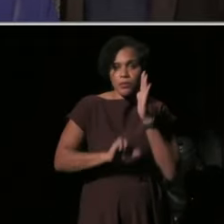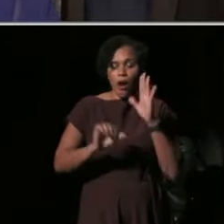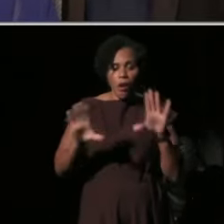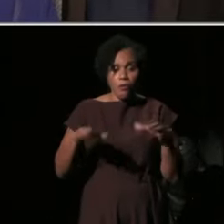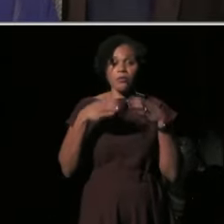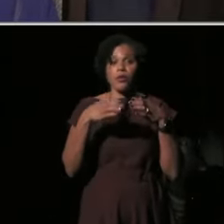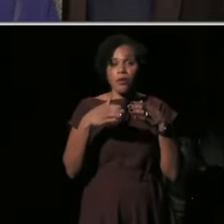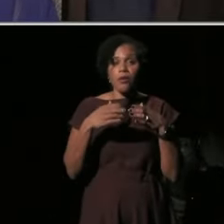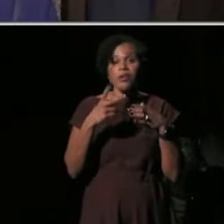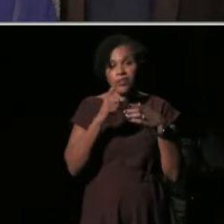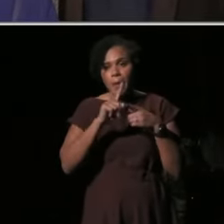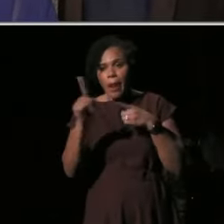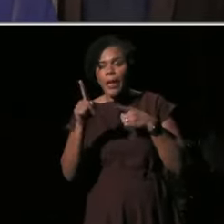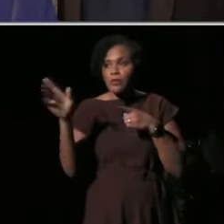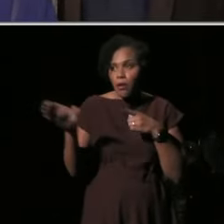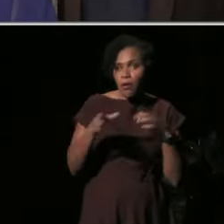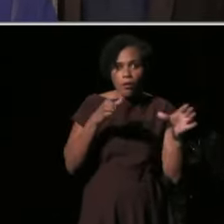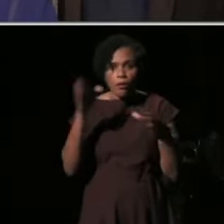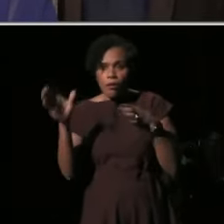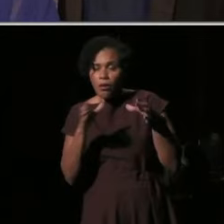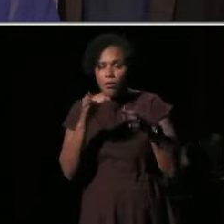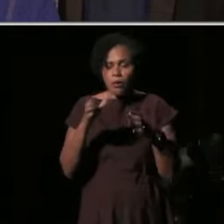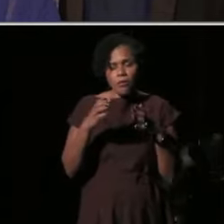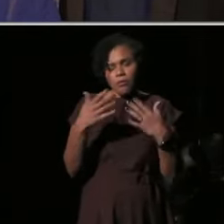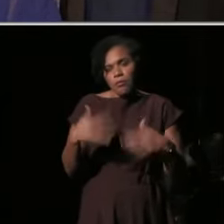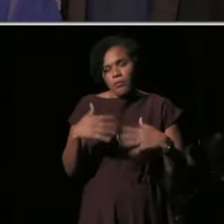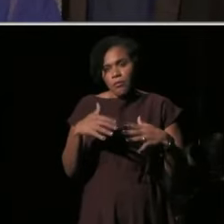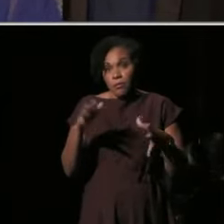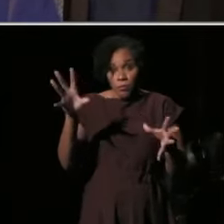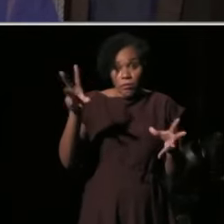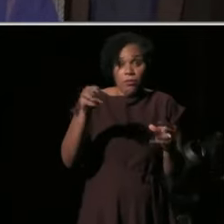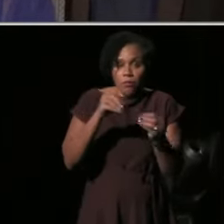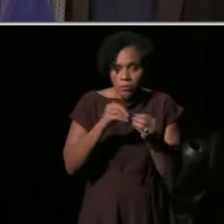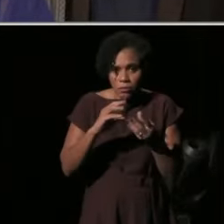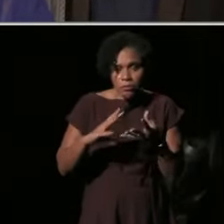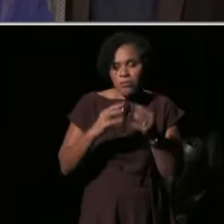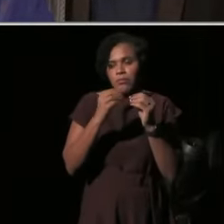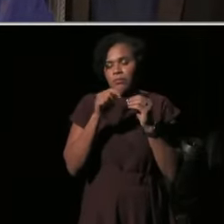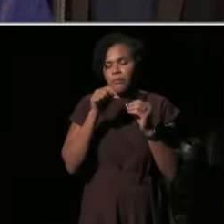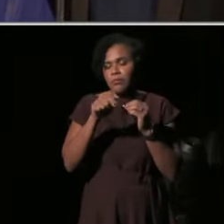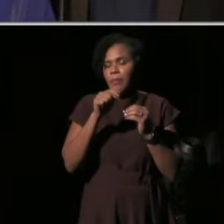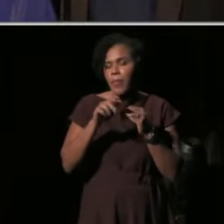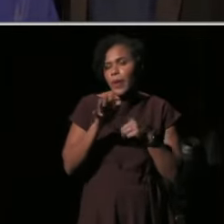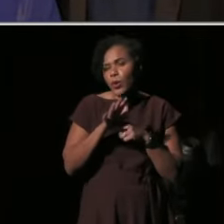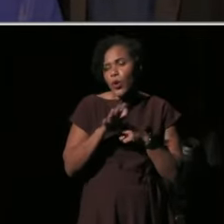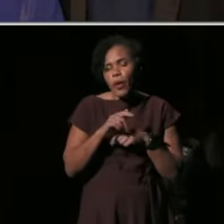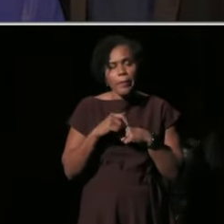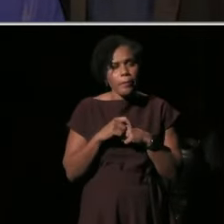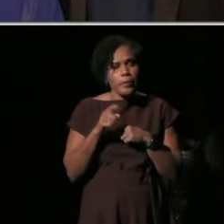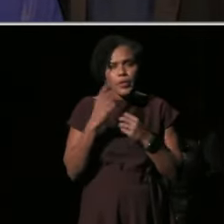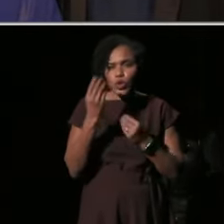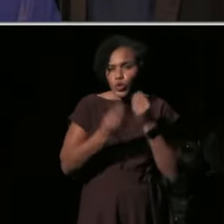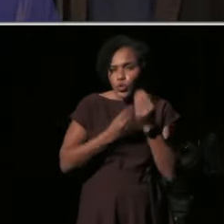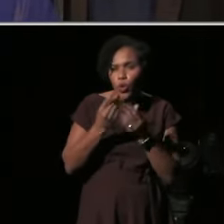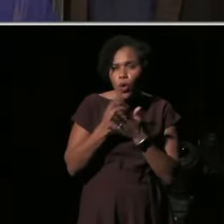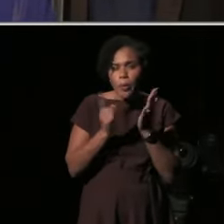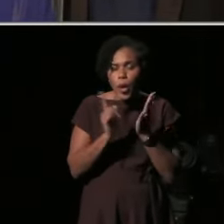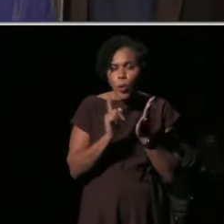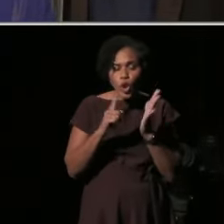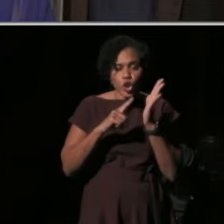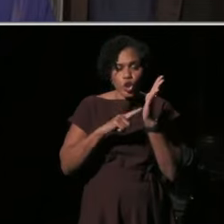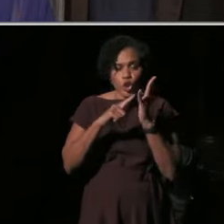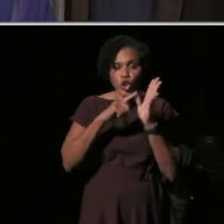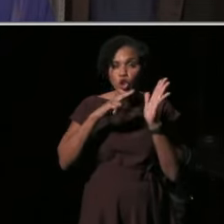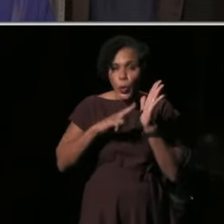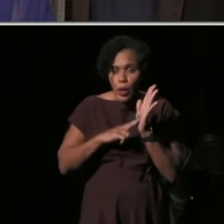board and were just incredible at bringing it all together. So it's a story about the Tuam mother and baby